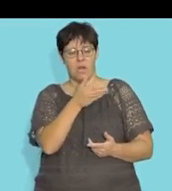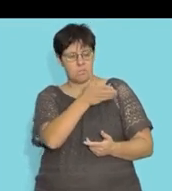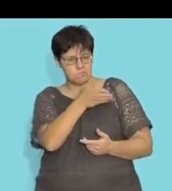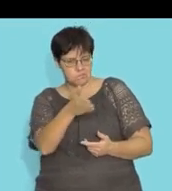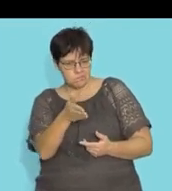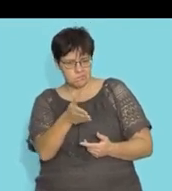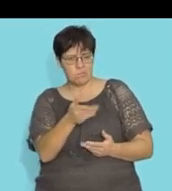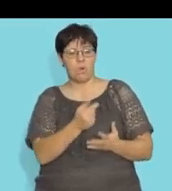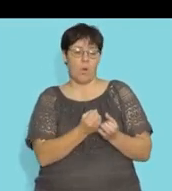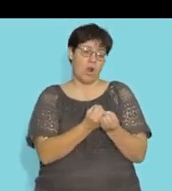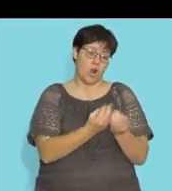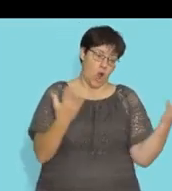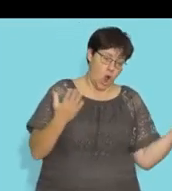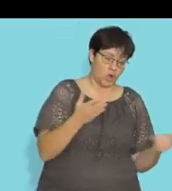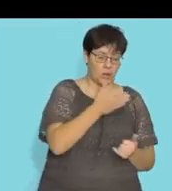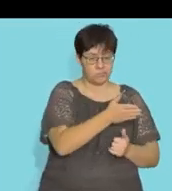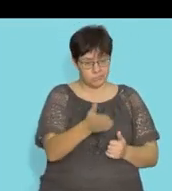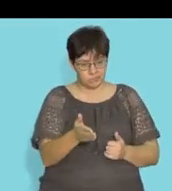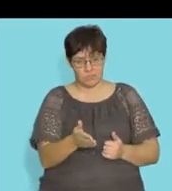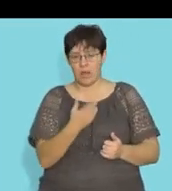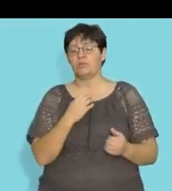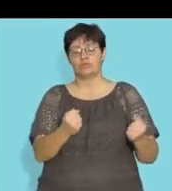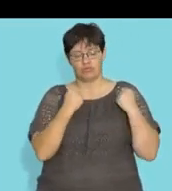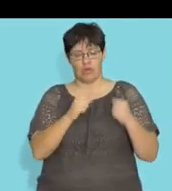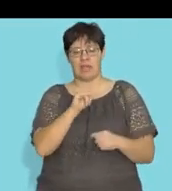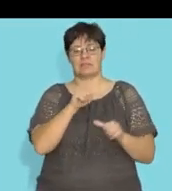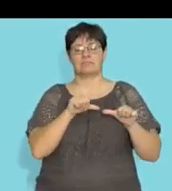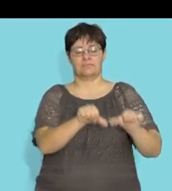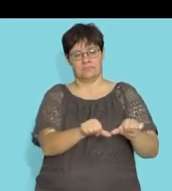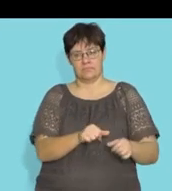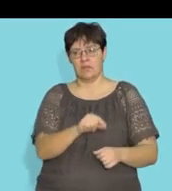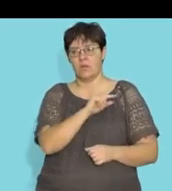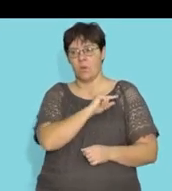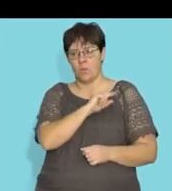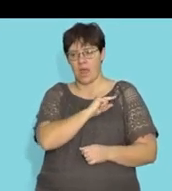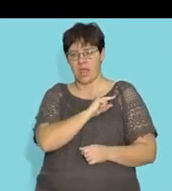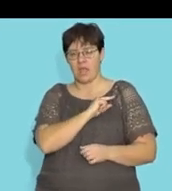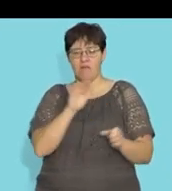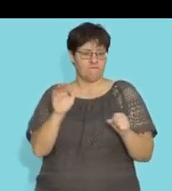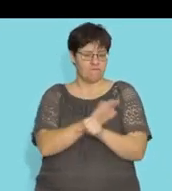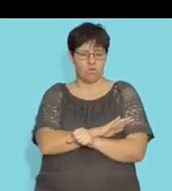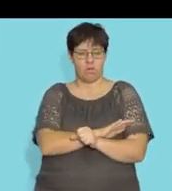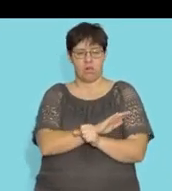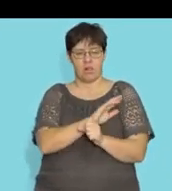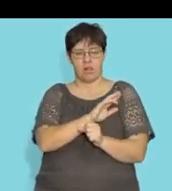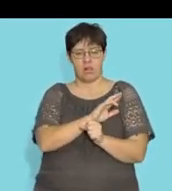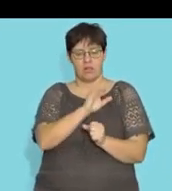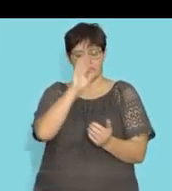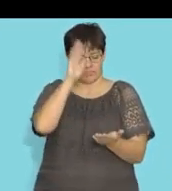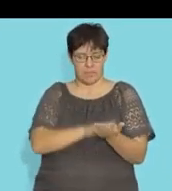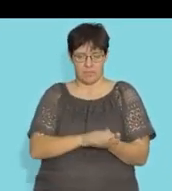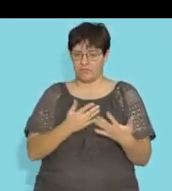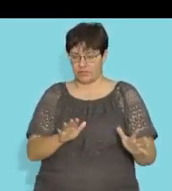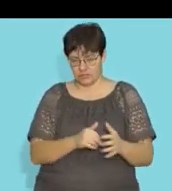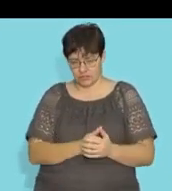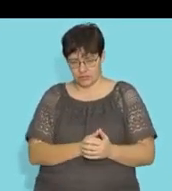the volume or a lot of moles in the volume, it's still a strong acid because it completely ionizes. There's